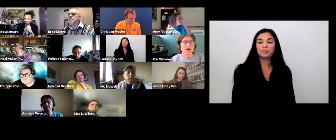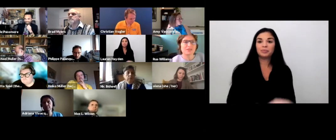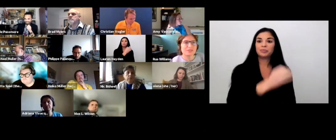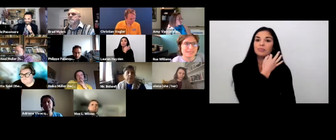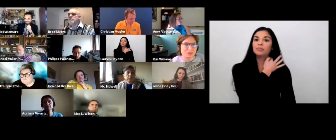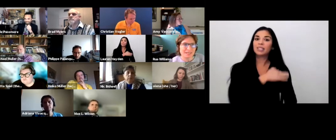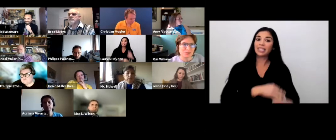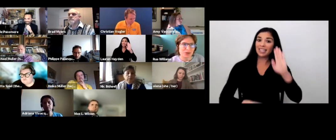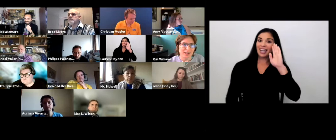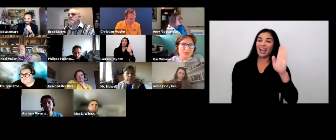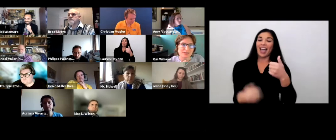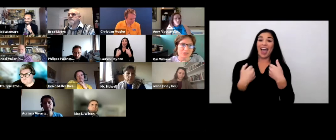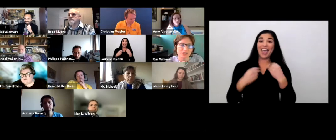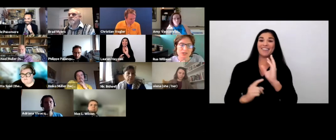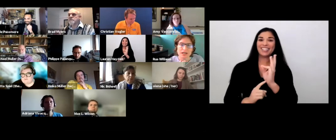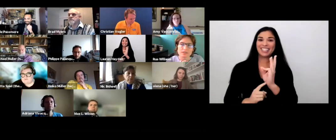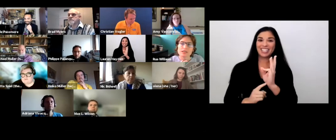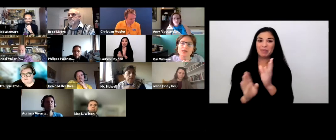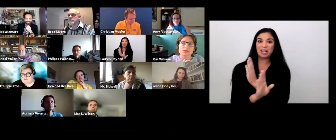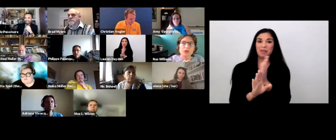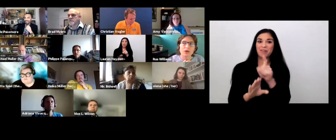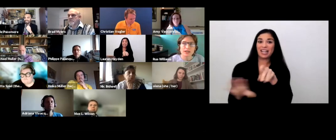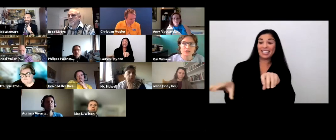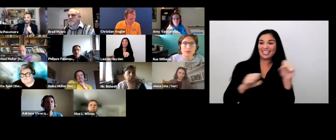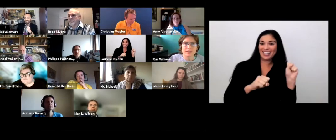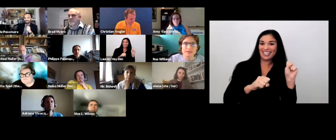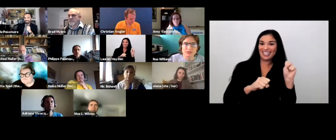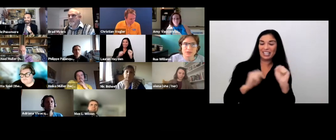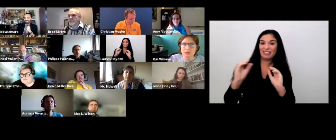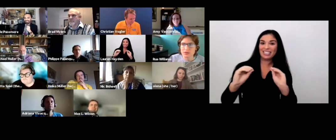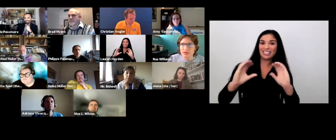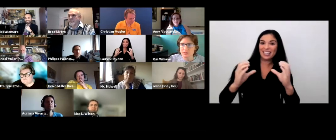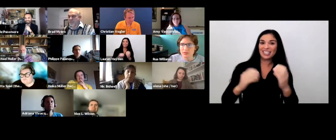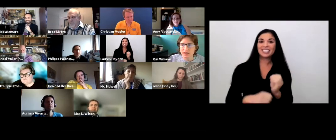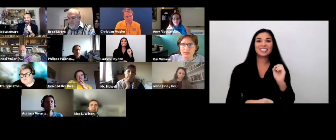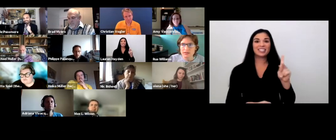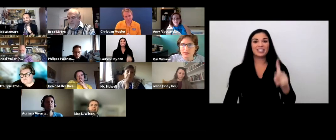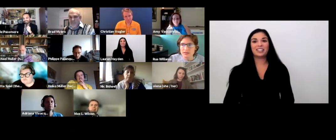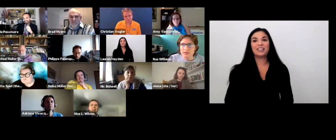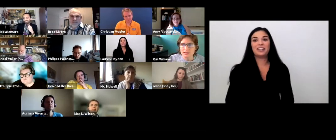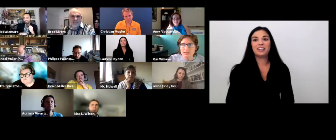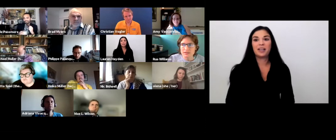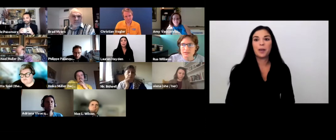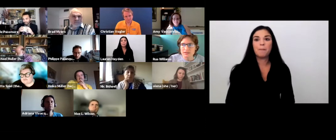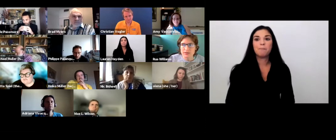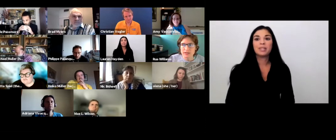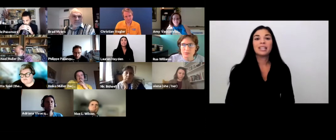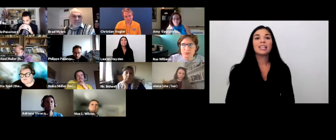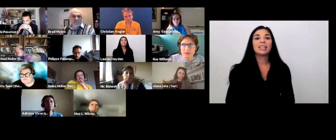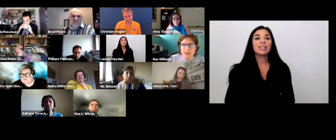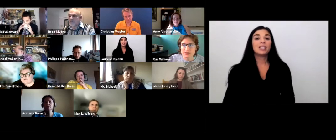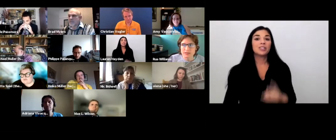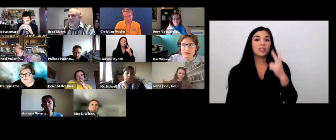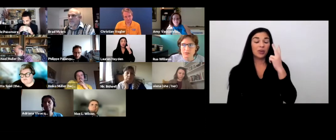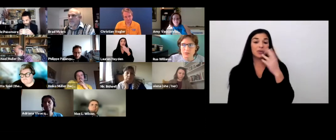Hi, I have 6 minutes before I have to leave and go teach class. So okay, I just wanted to thank the EC for inviting